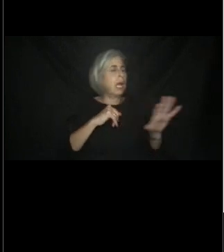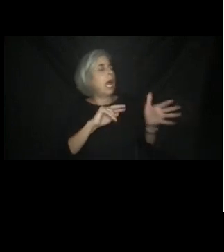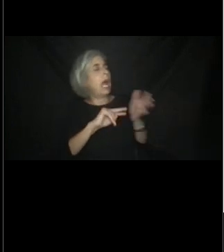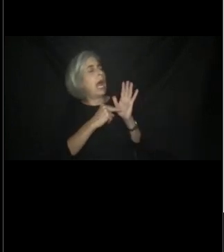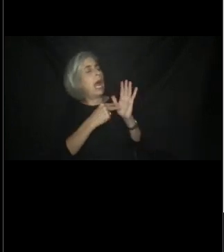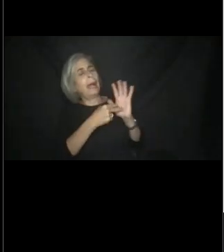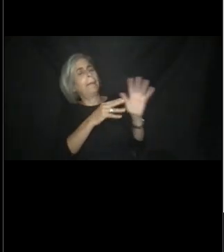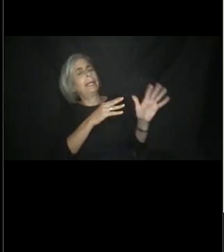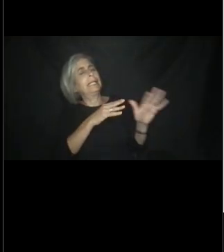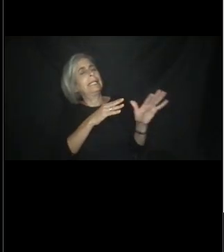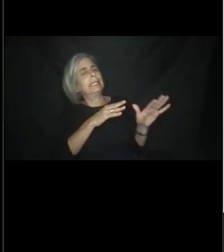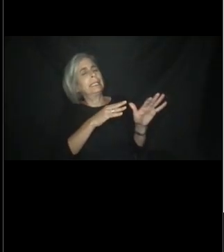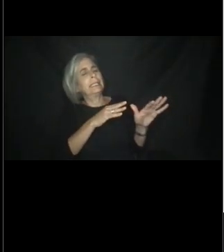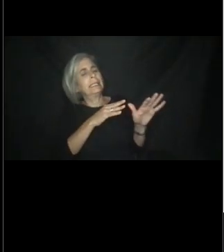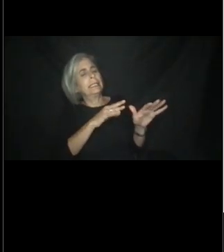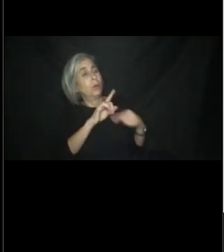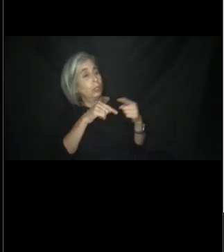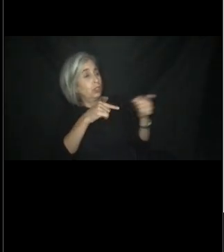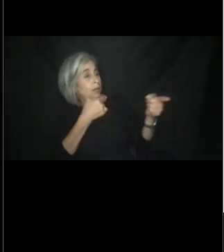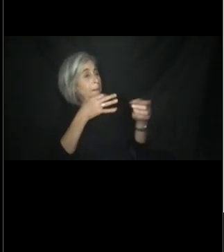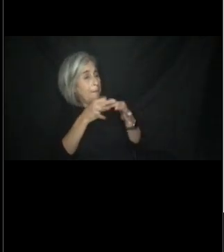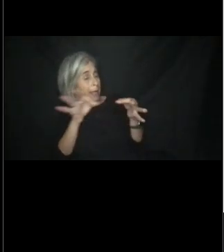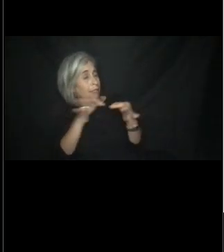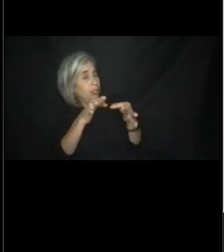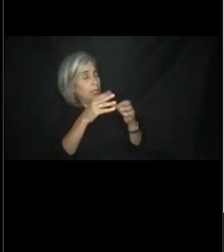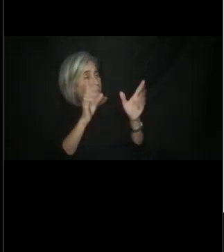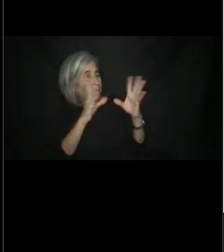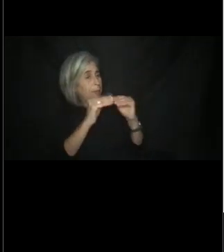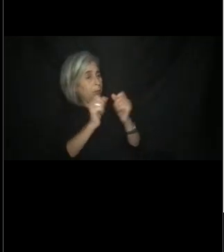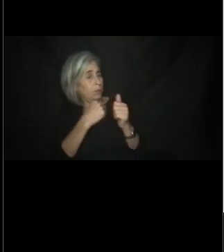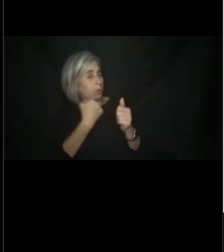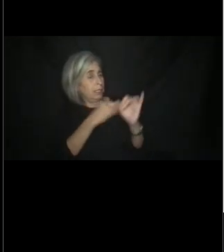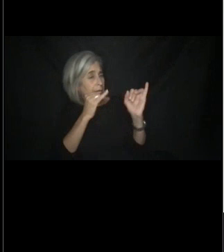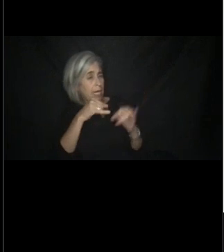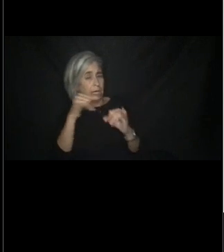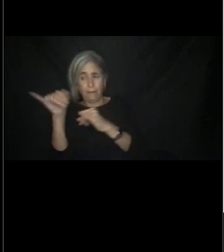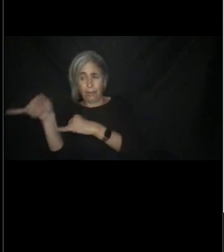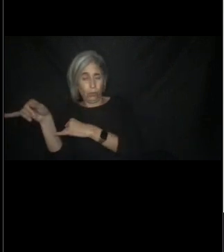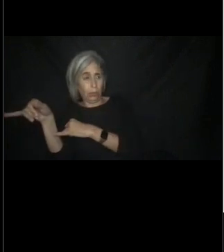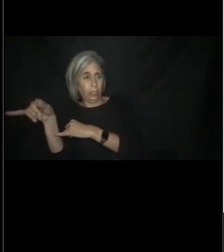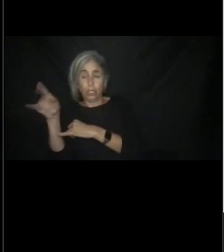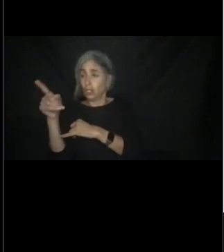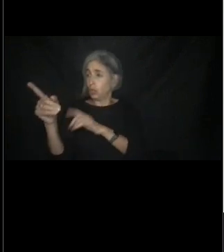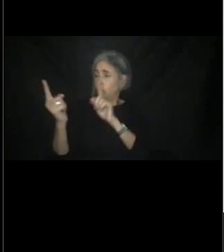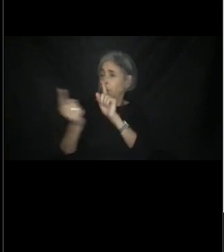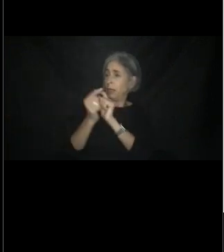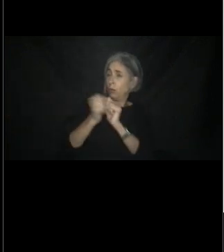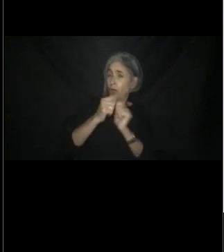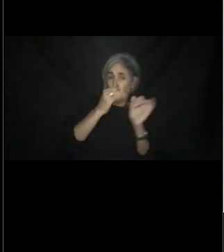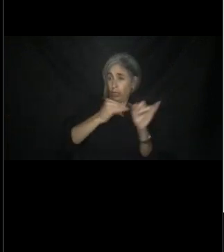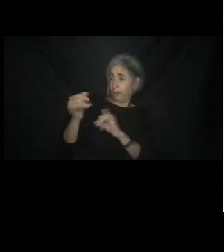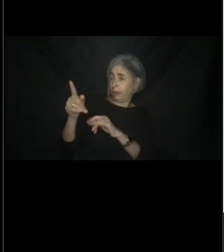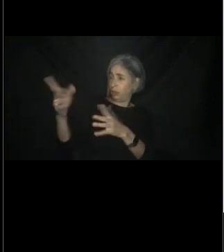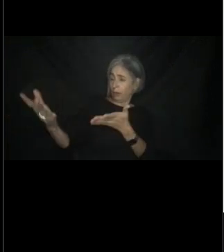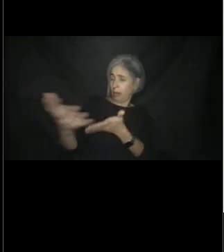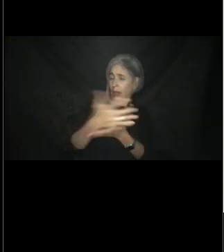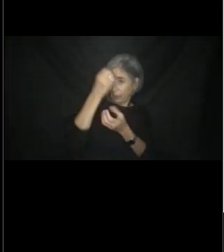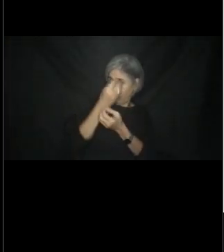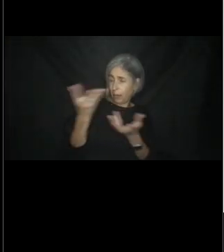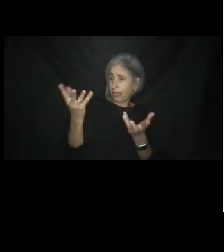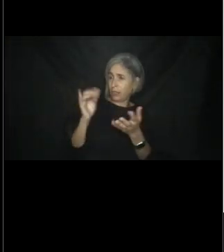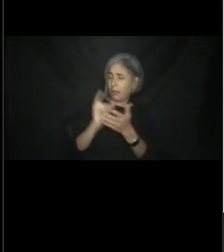when she mentioned meeting us individually. When you meet with her individually, she's collecting information